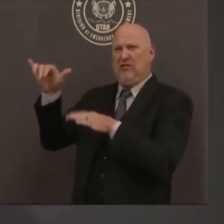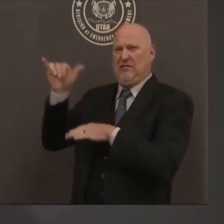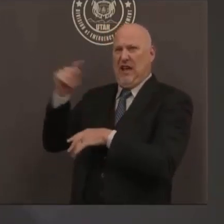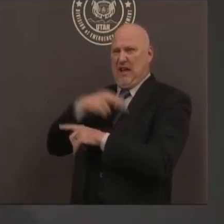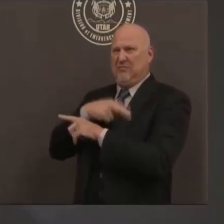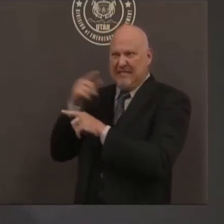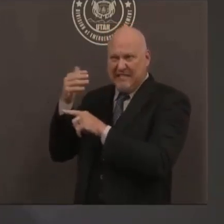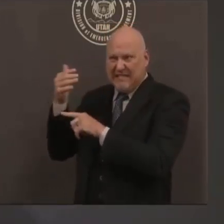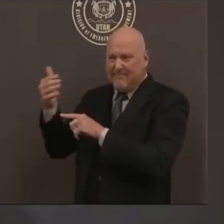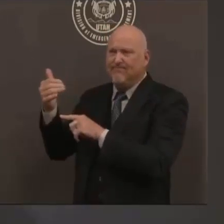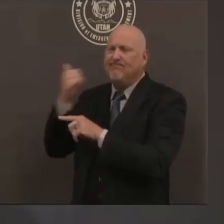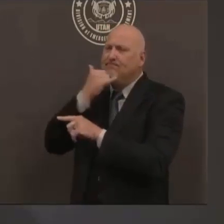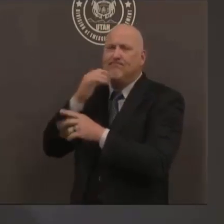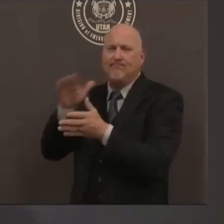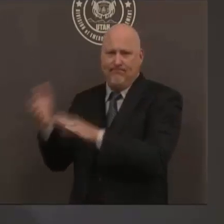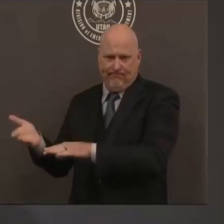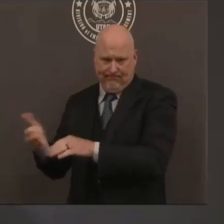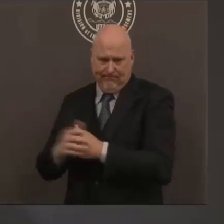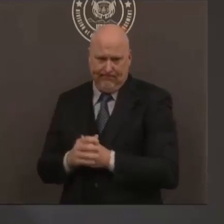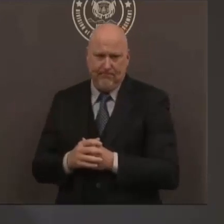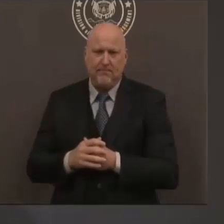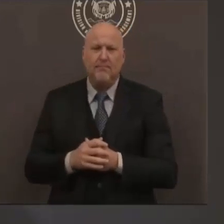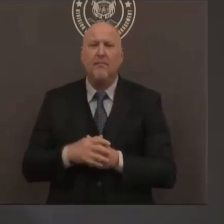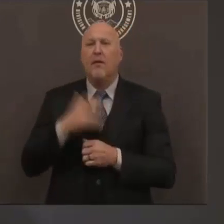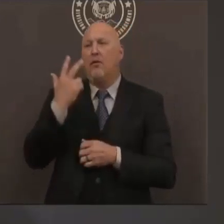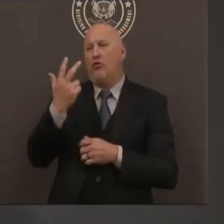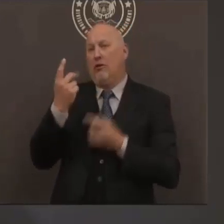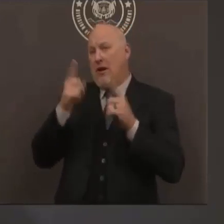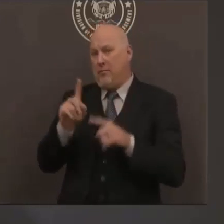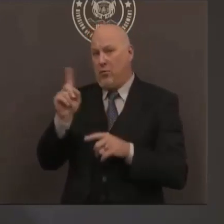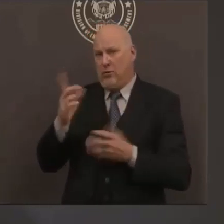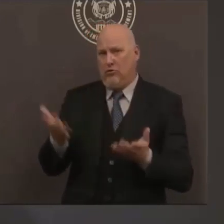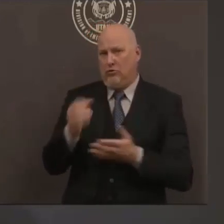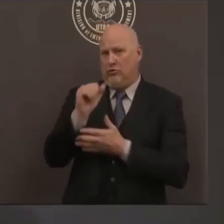3 were residents of Salt Lake County and 1 of Utah County.